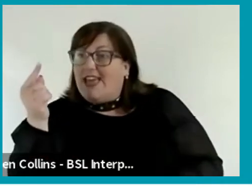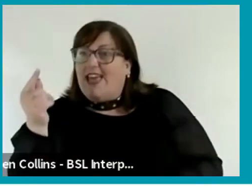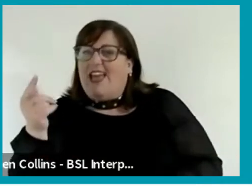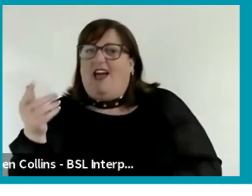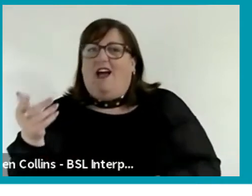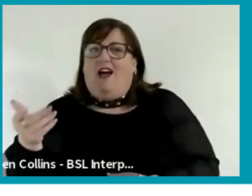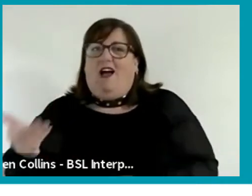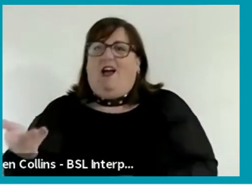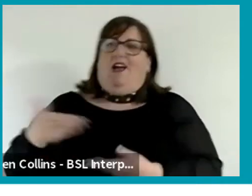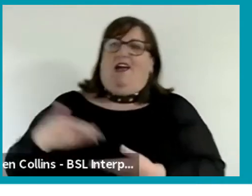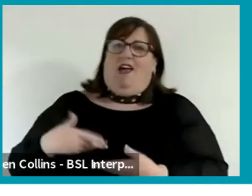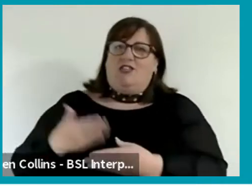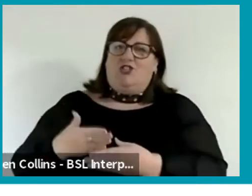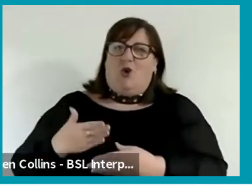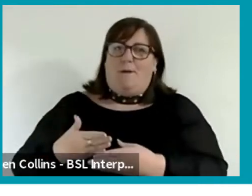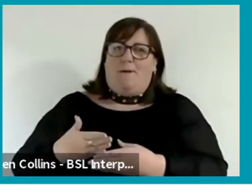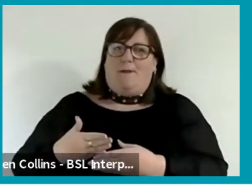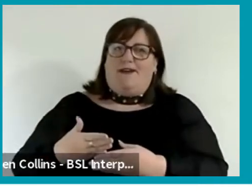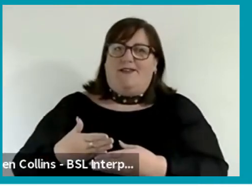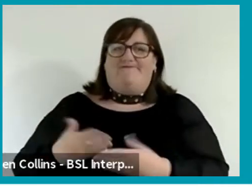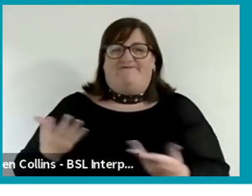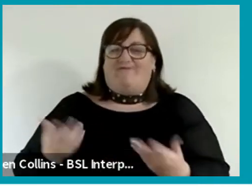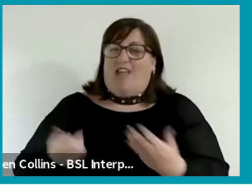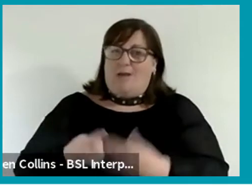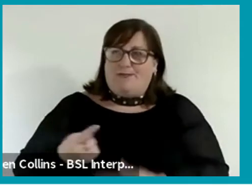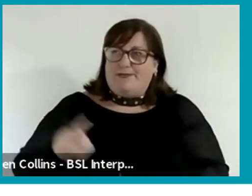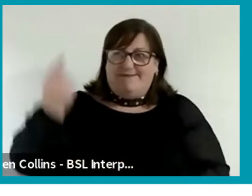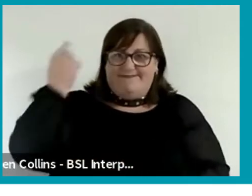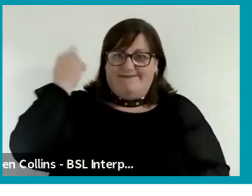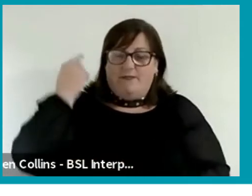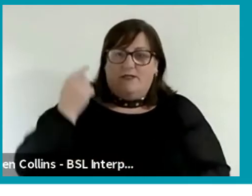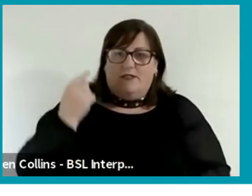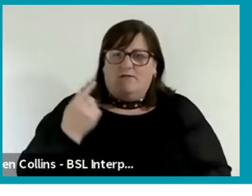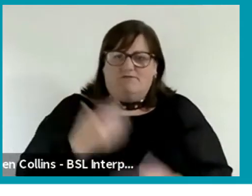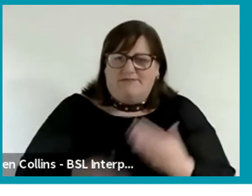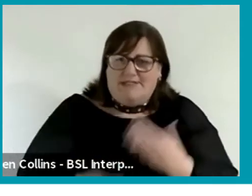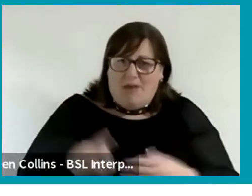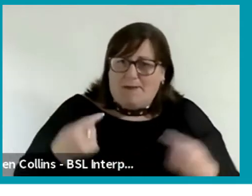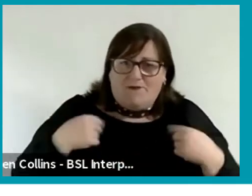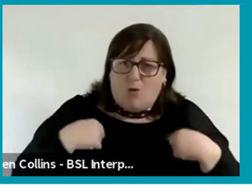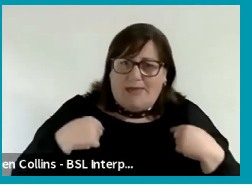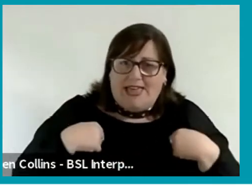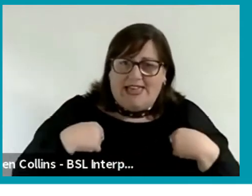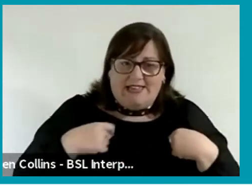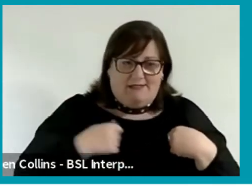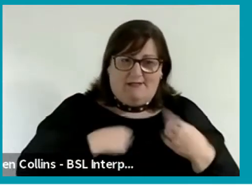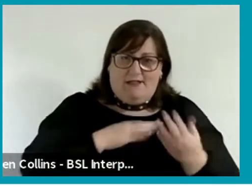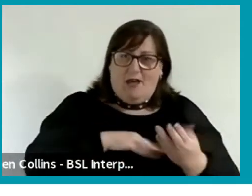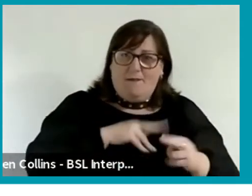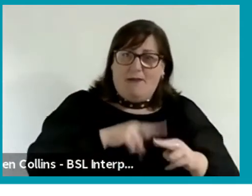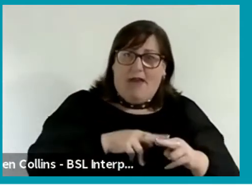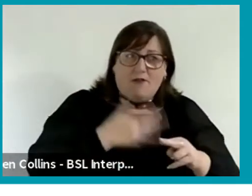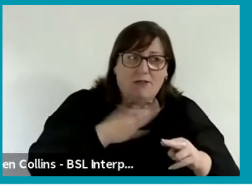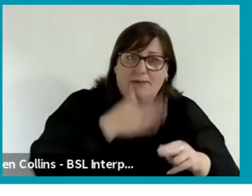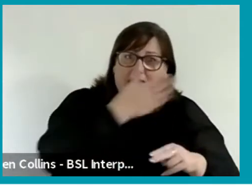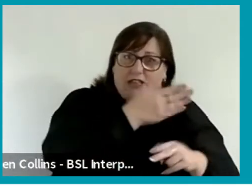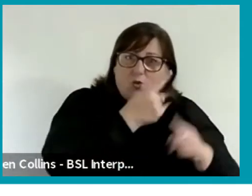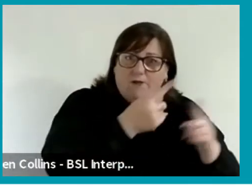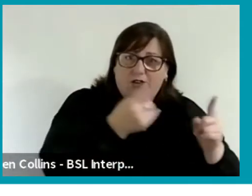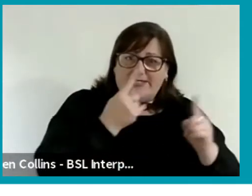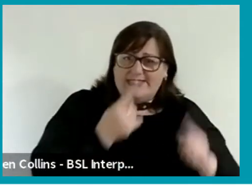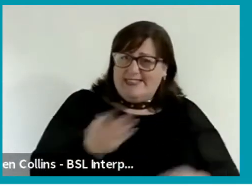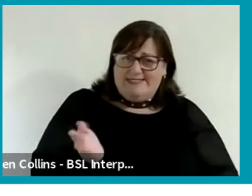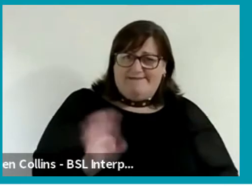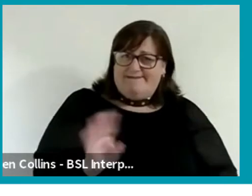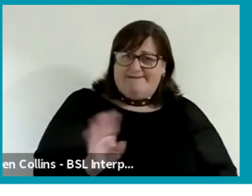And then I had to get my, struggle through my A-levels. None of my parents never went to university. They did start their own business though. So I have that kind of that